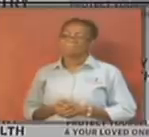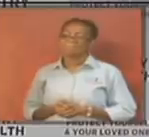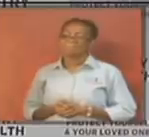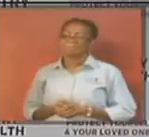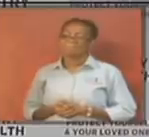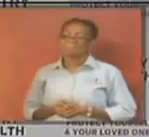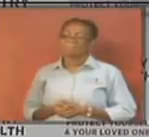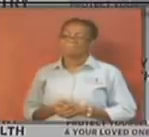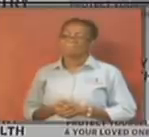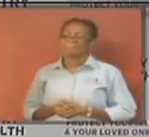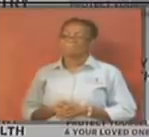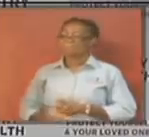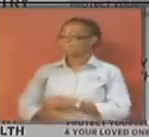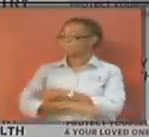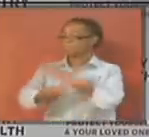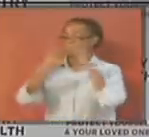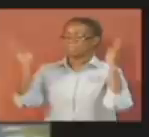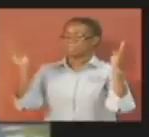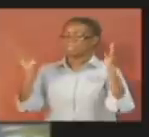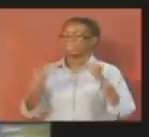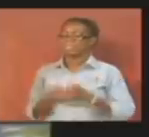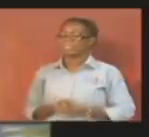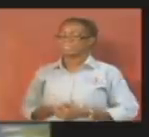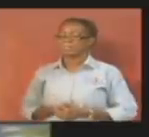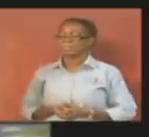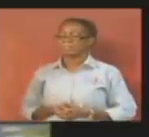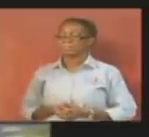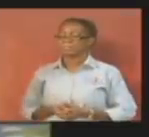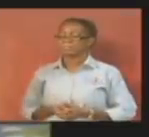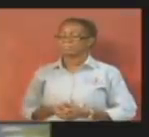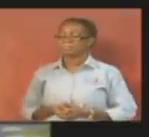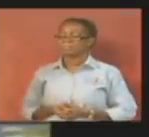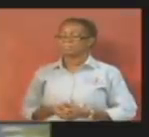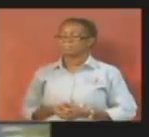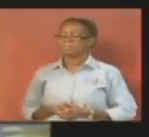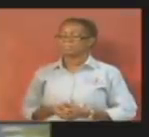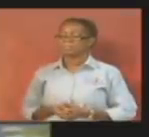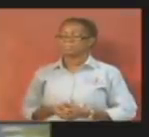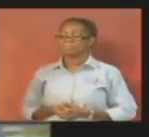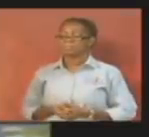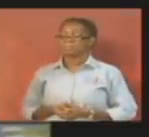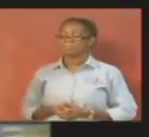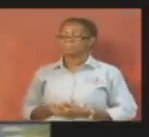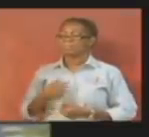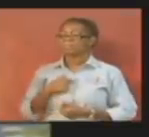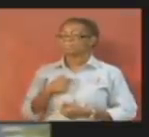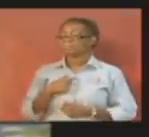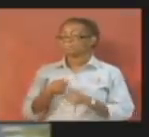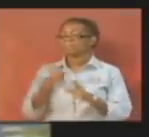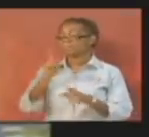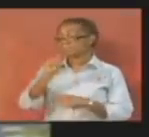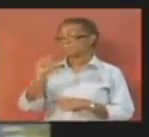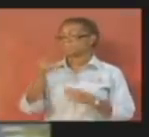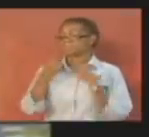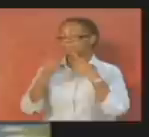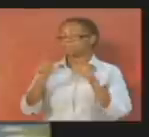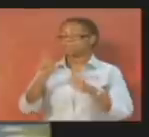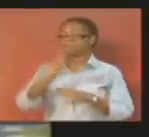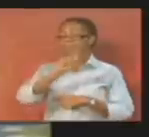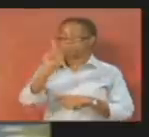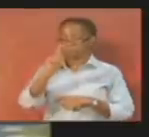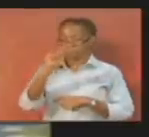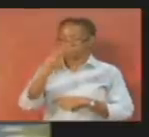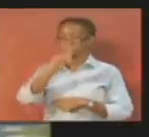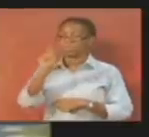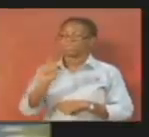Good morning. Terry Ann Brown Campbell from TTT News. I have 2 questions. Some people,